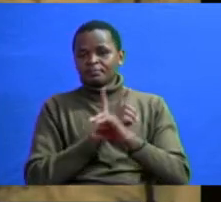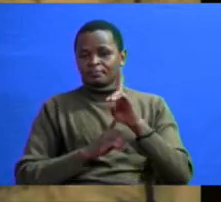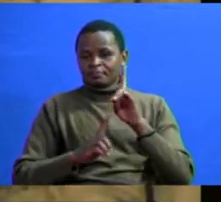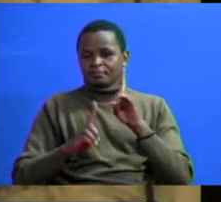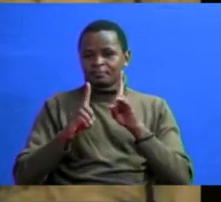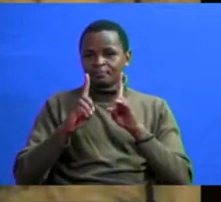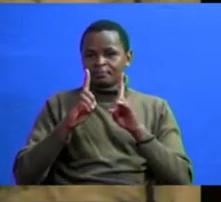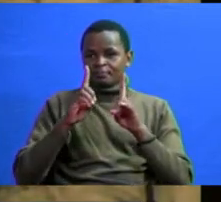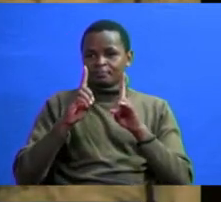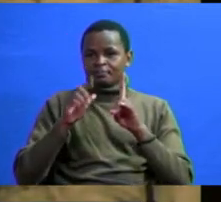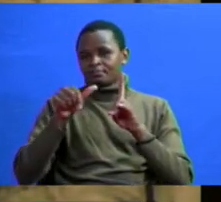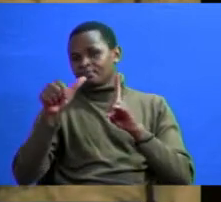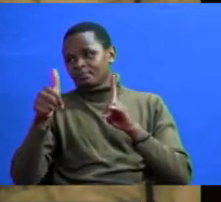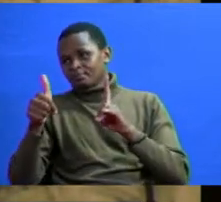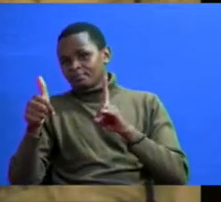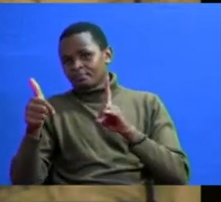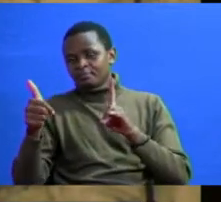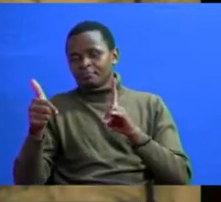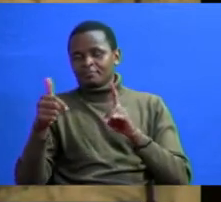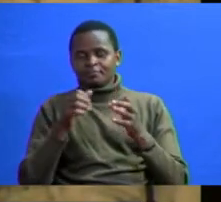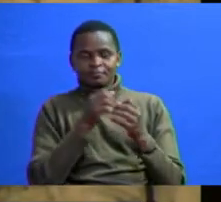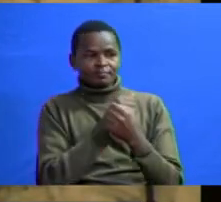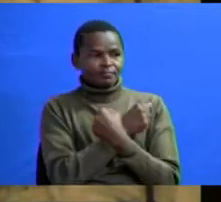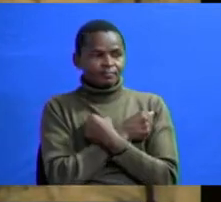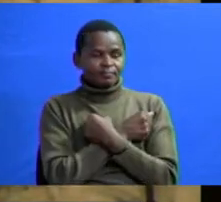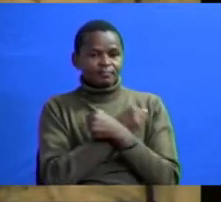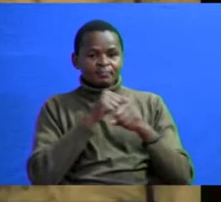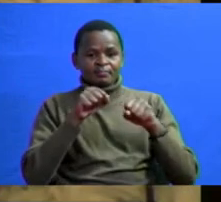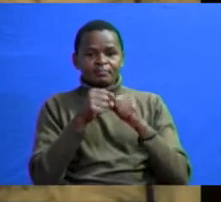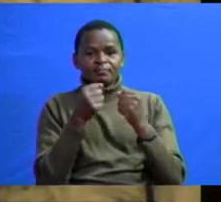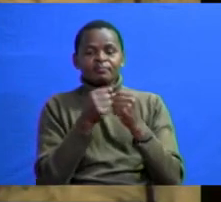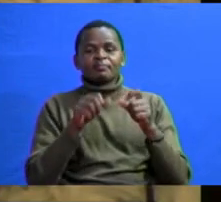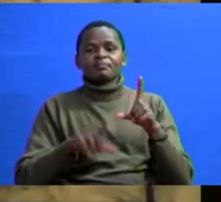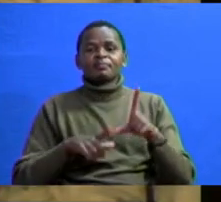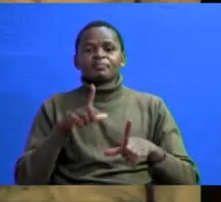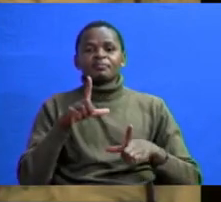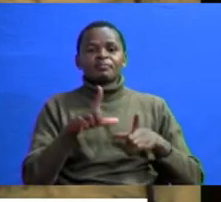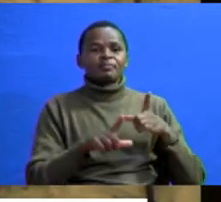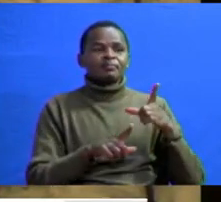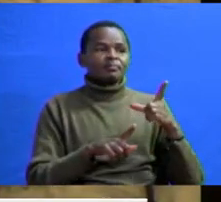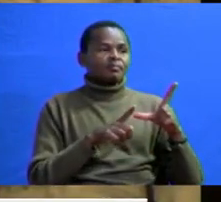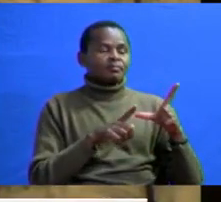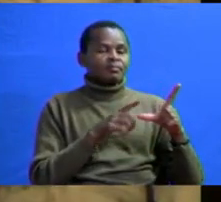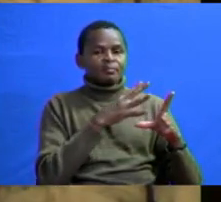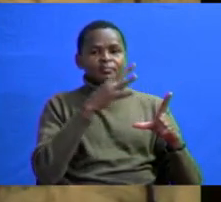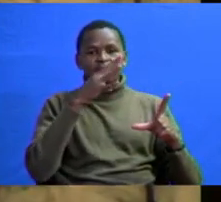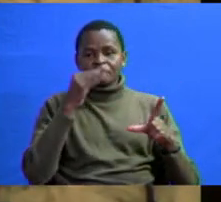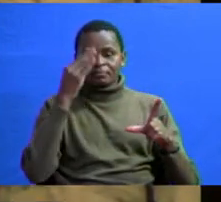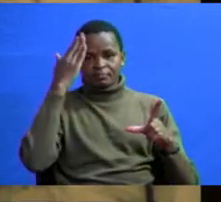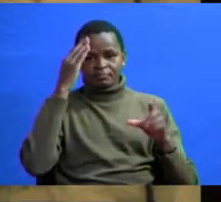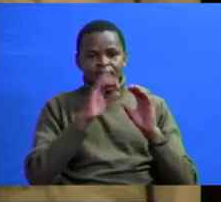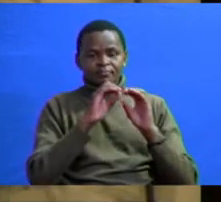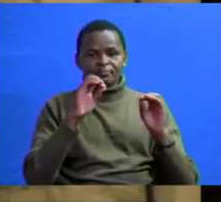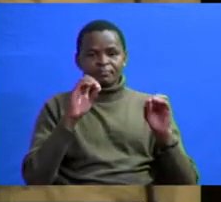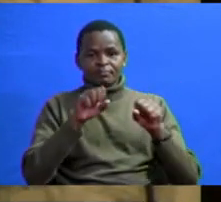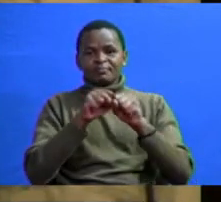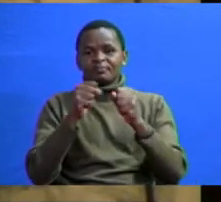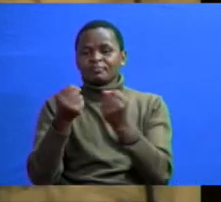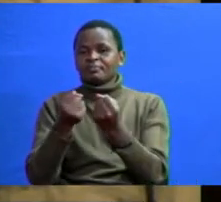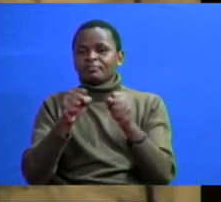don't dance anymore, if you loved socializing, going out for events, and you no longer feel like doing